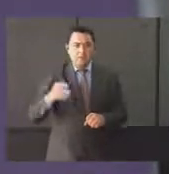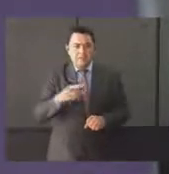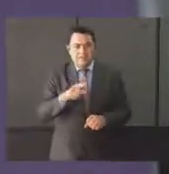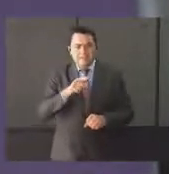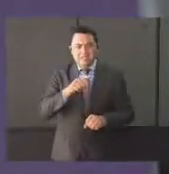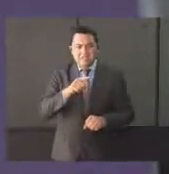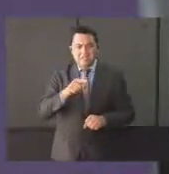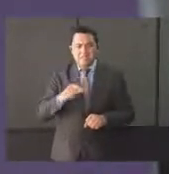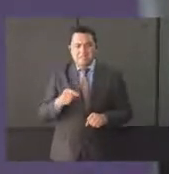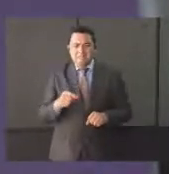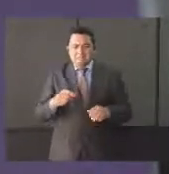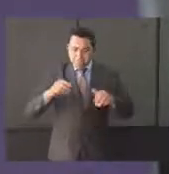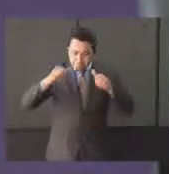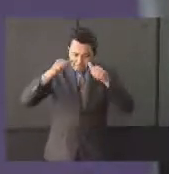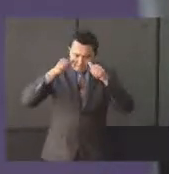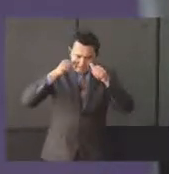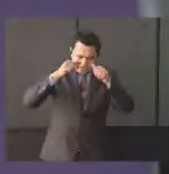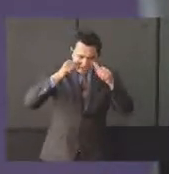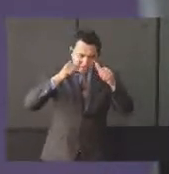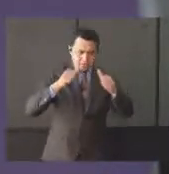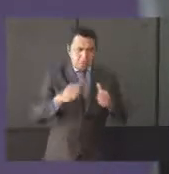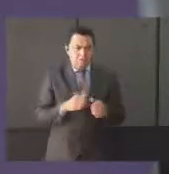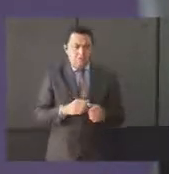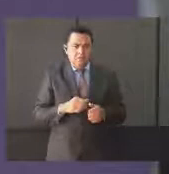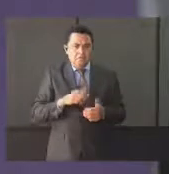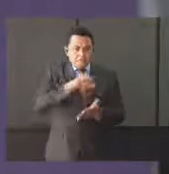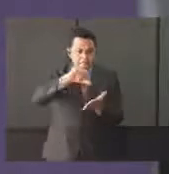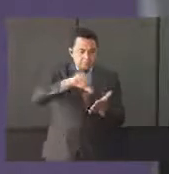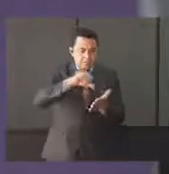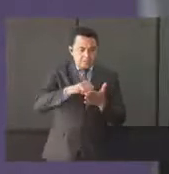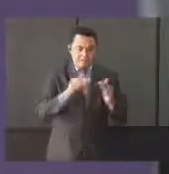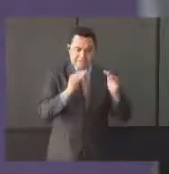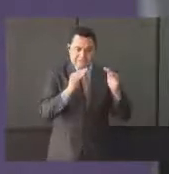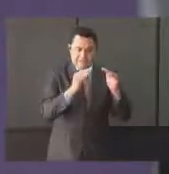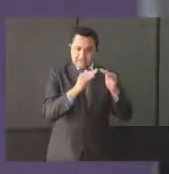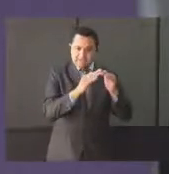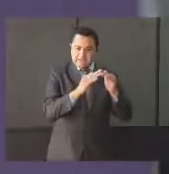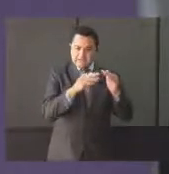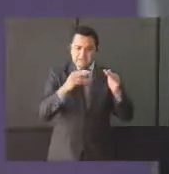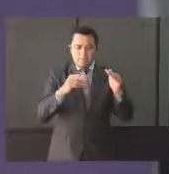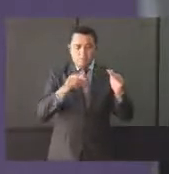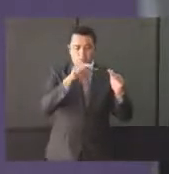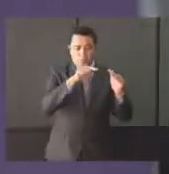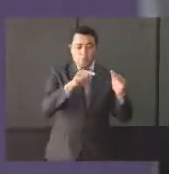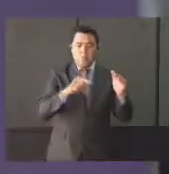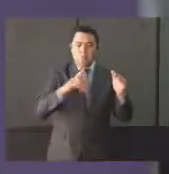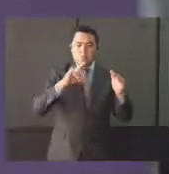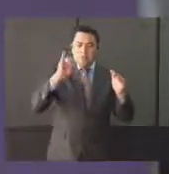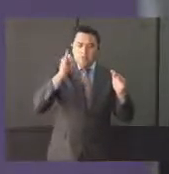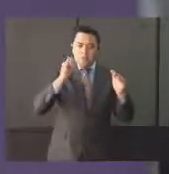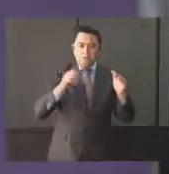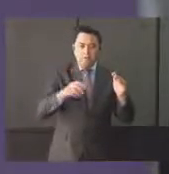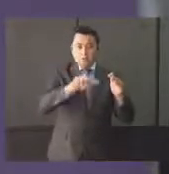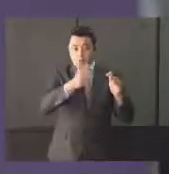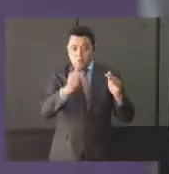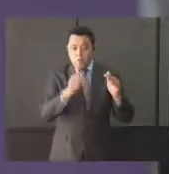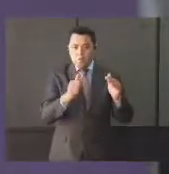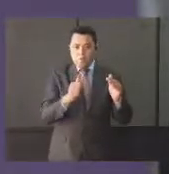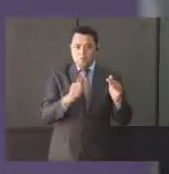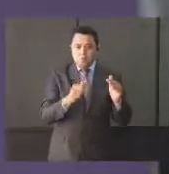first time, has created reception centers, one in